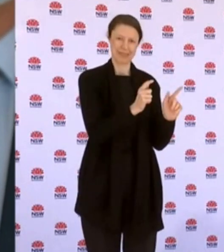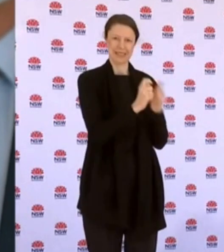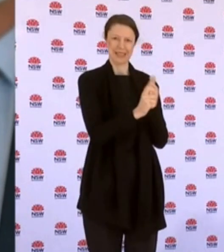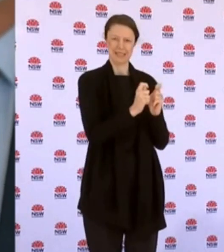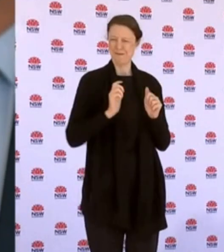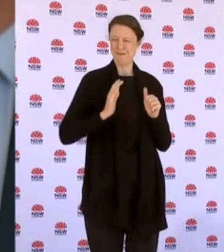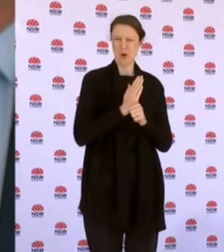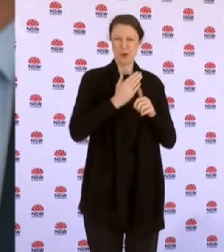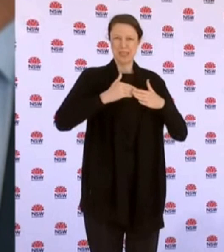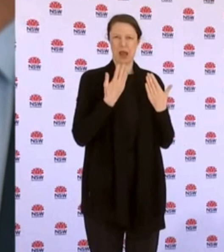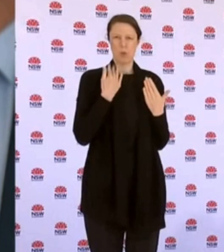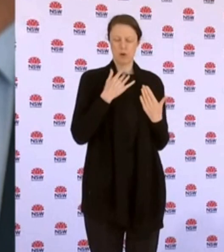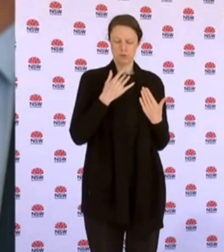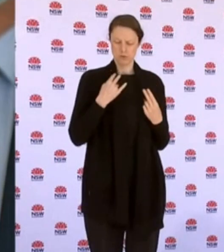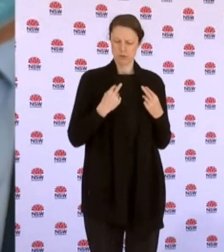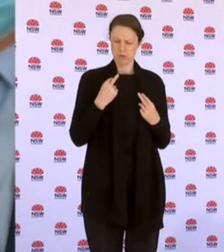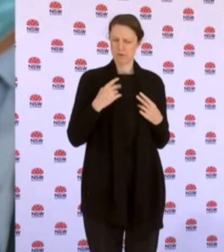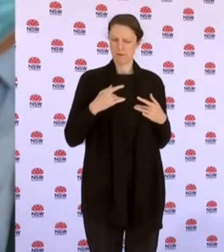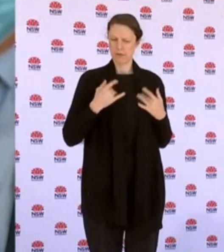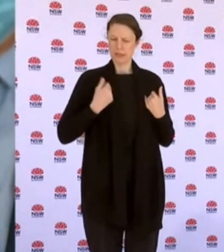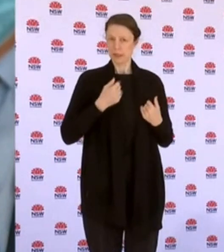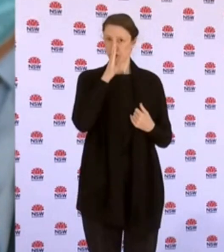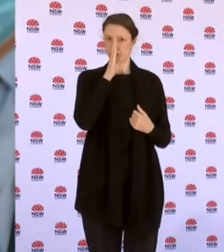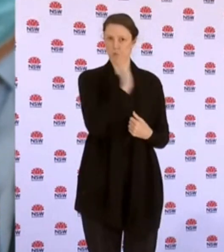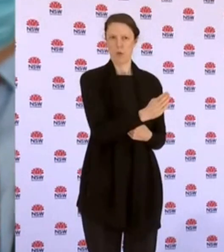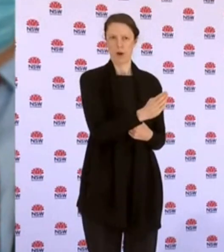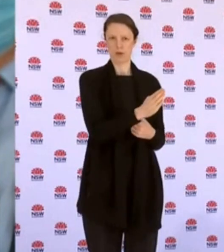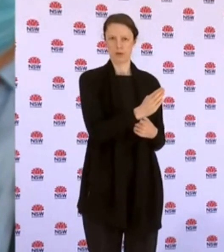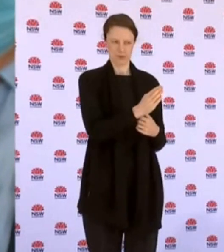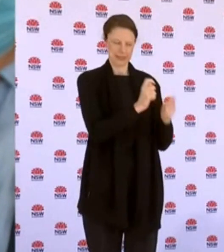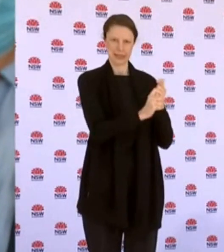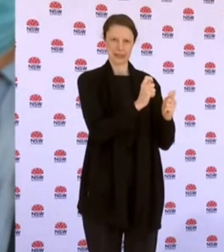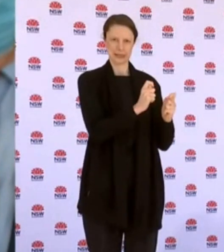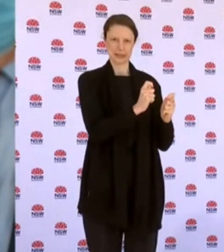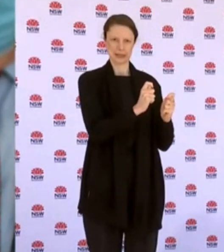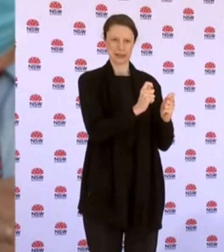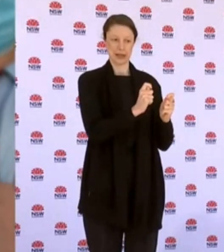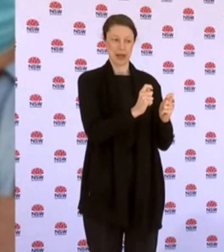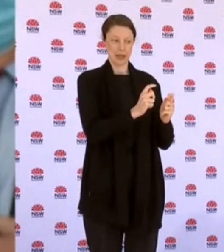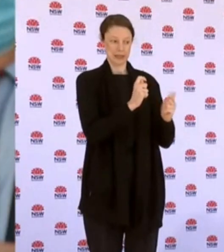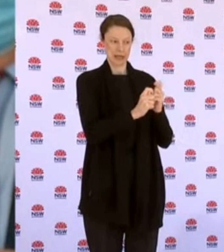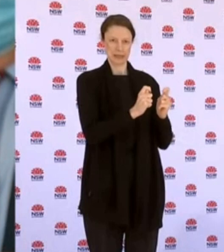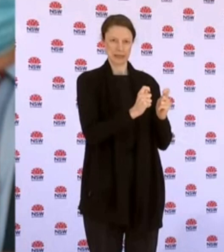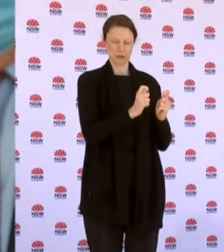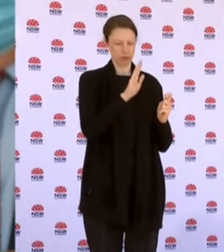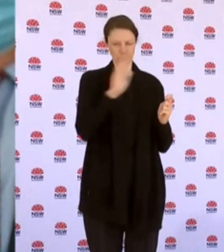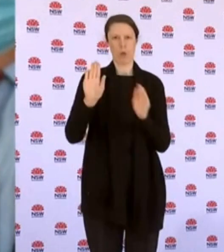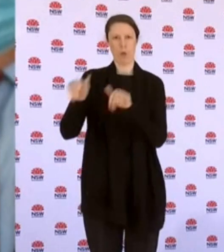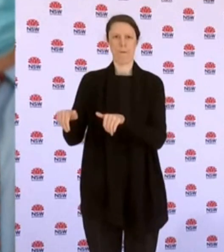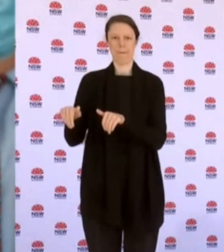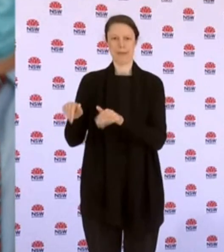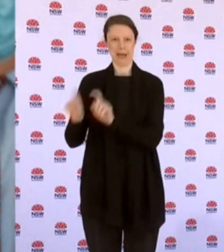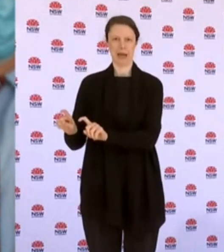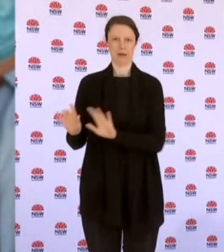symptoms. And if you have symptoms, get tested and don't go out. We are concerned that we have seen a number of